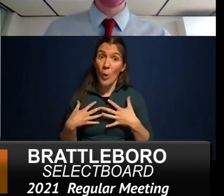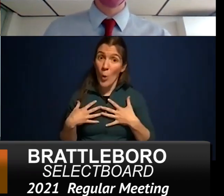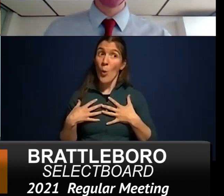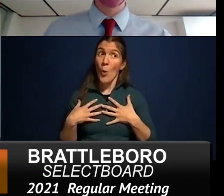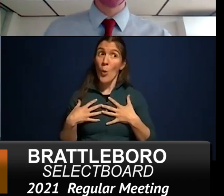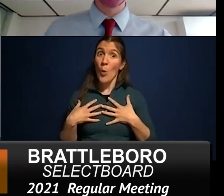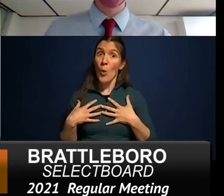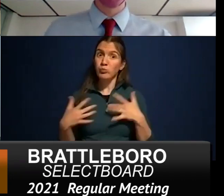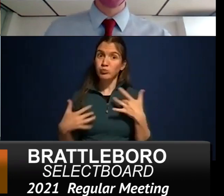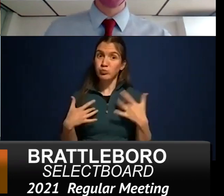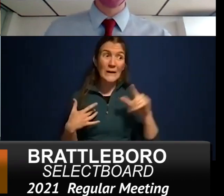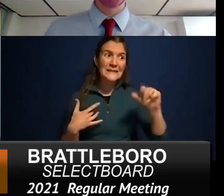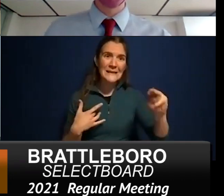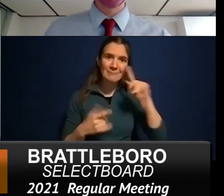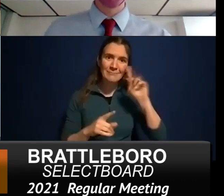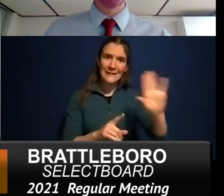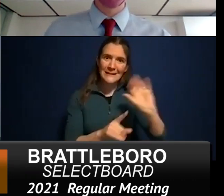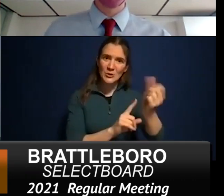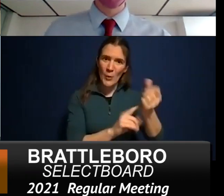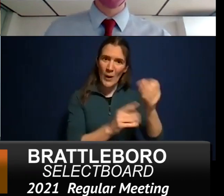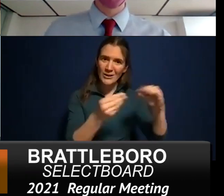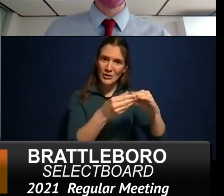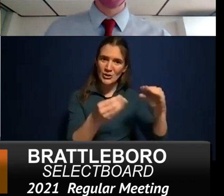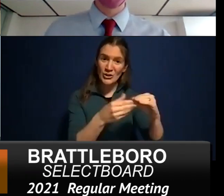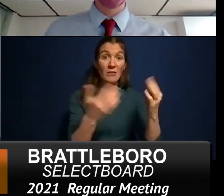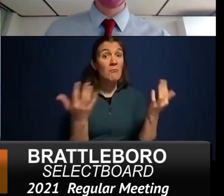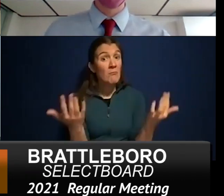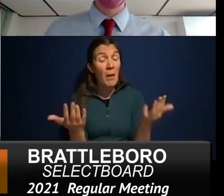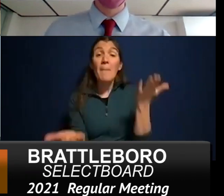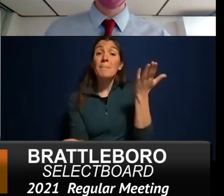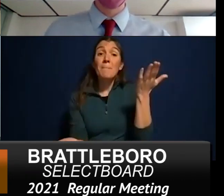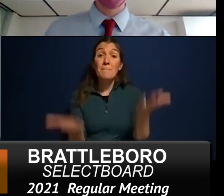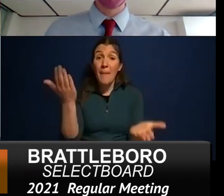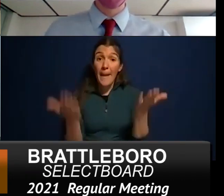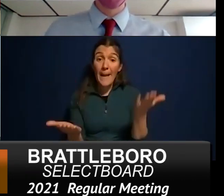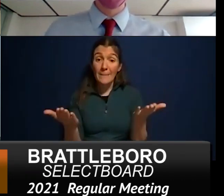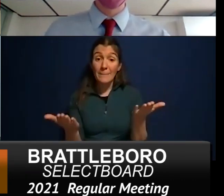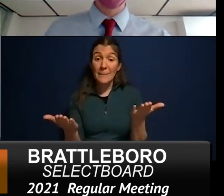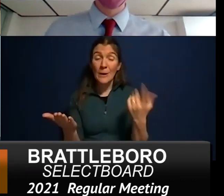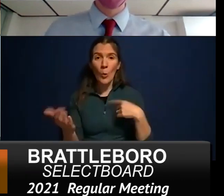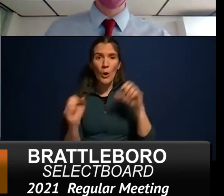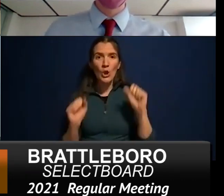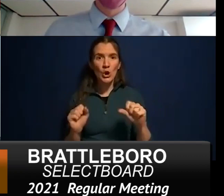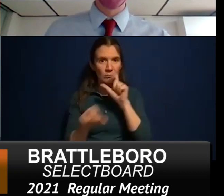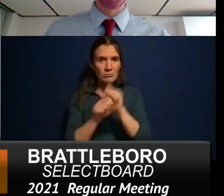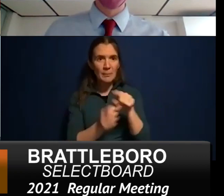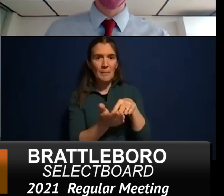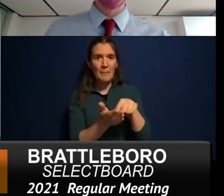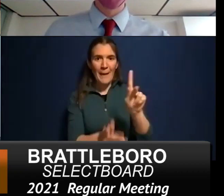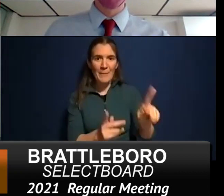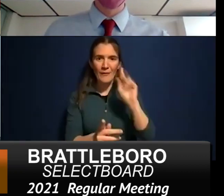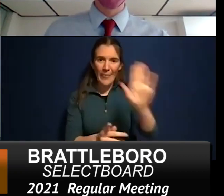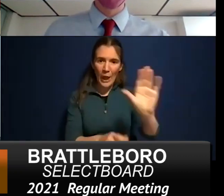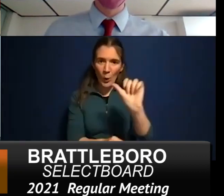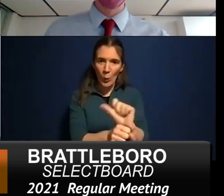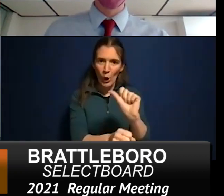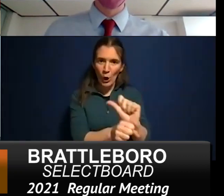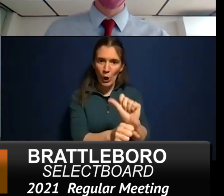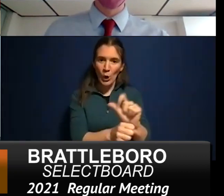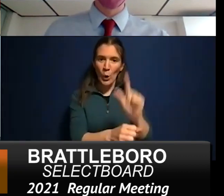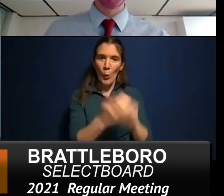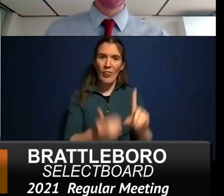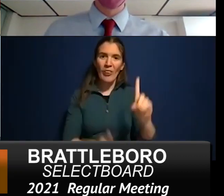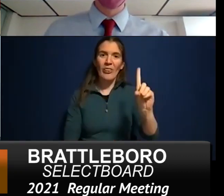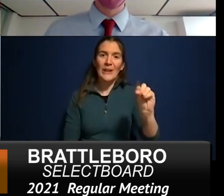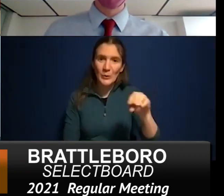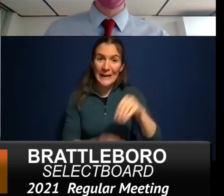was describing his situation that like maybe it would be a way of actually paying people for the labor that they do